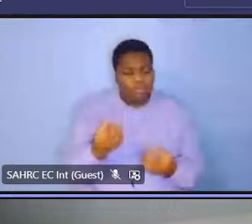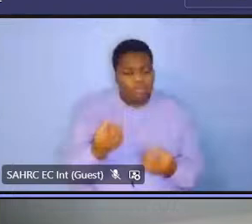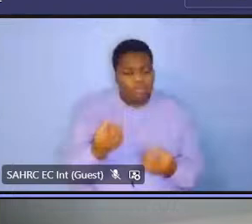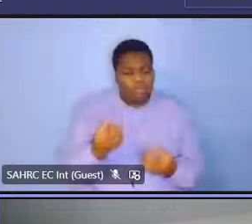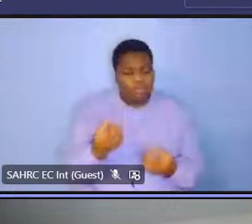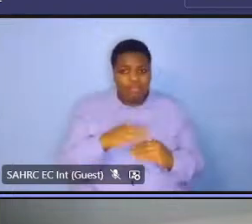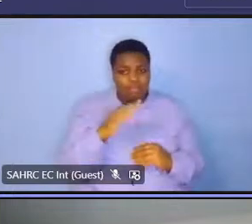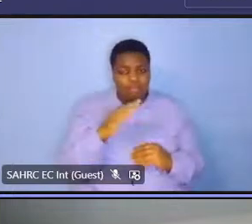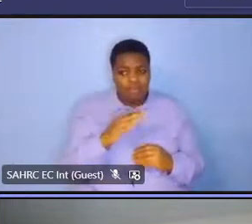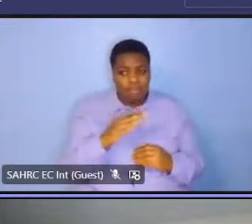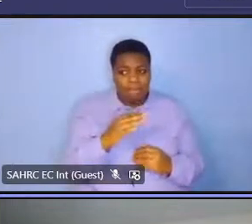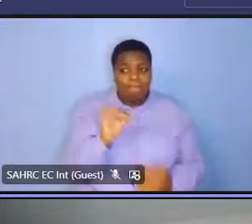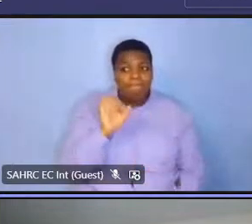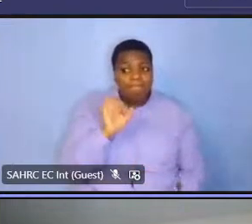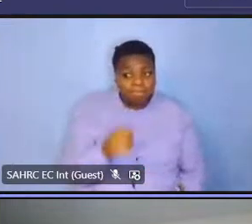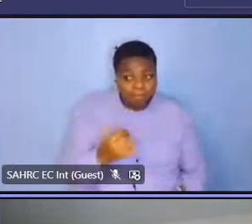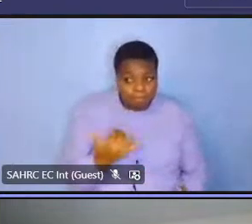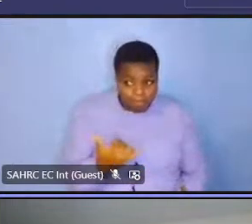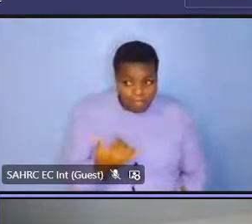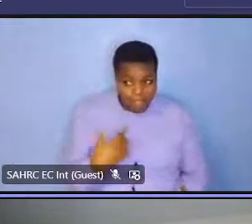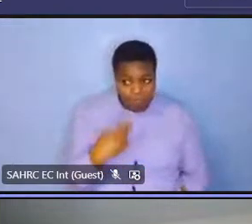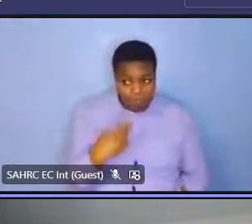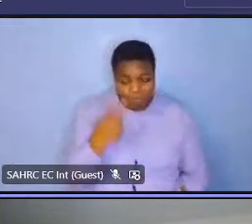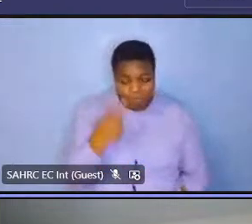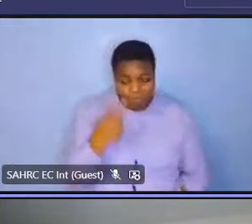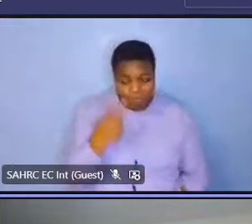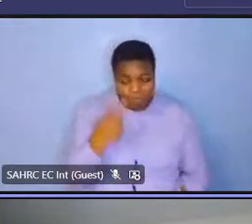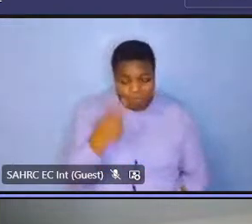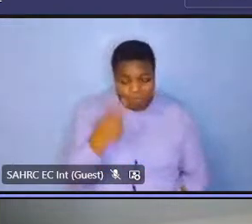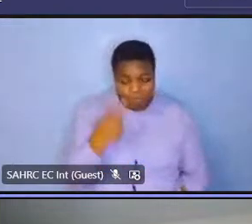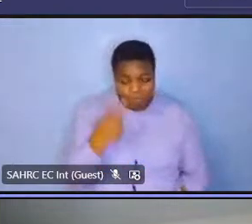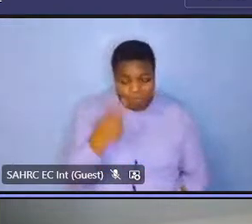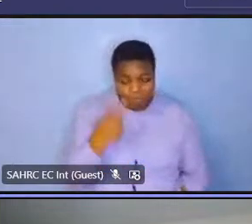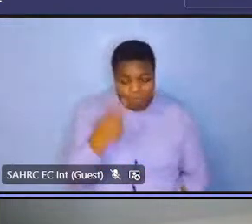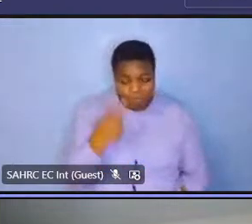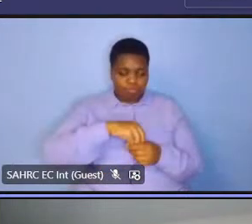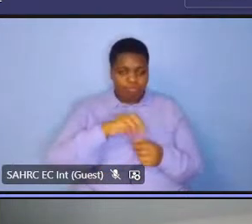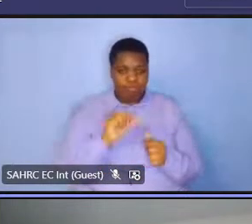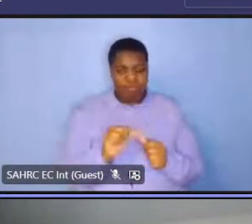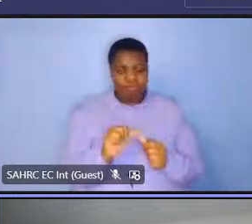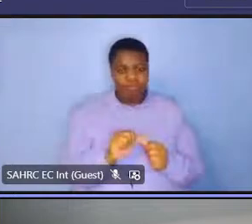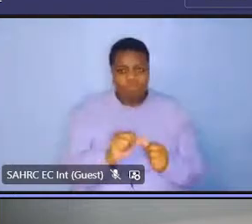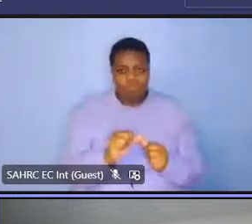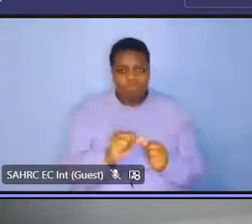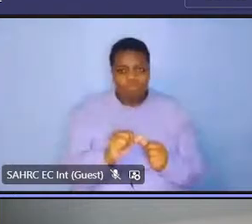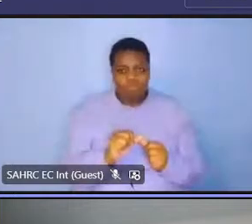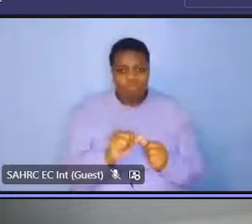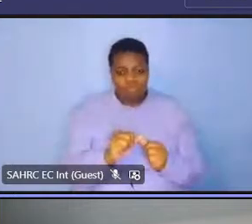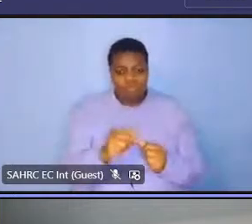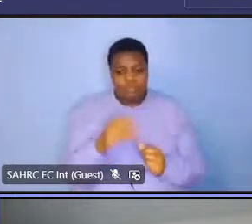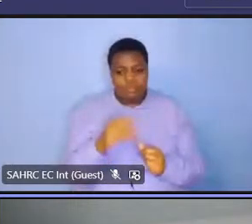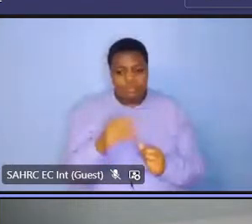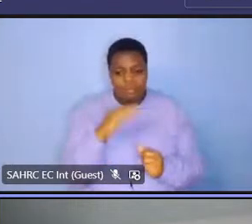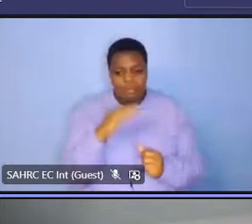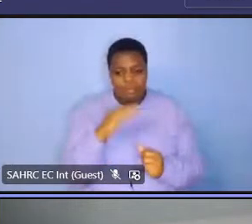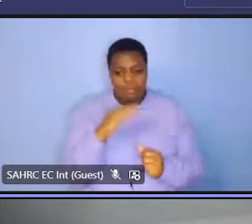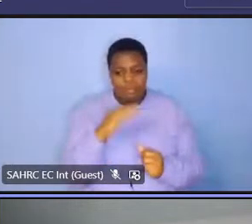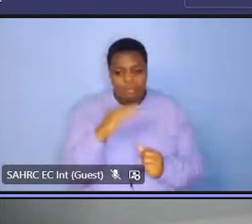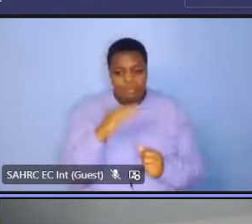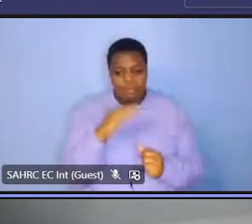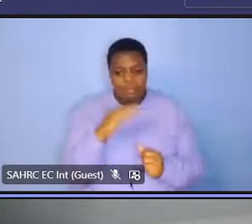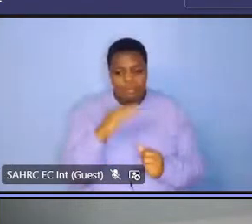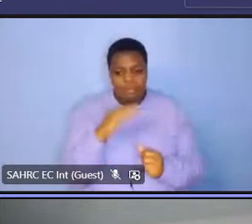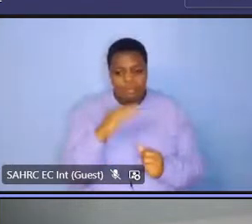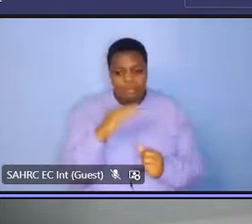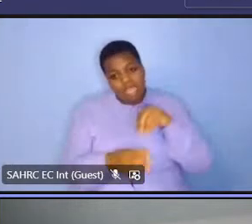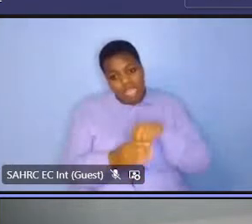space. Now, what I'm seeing is that the law does put in place at least, the parameters under which to accommodate these learners, all